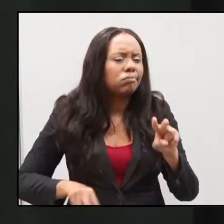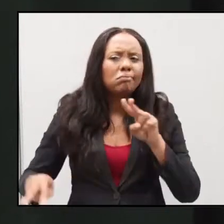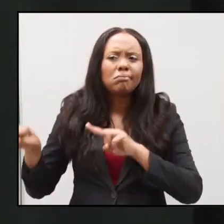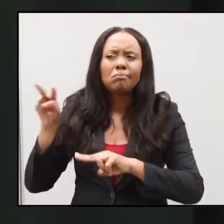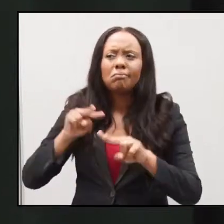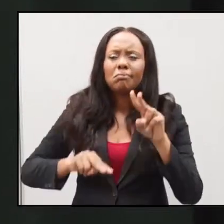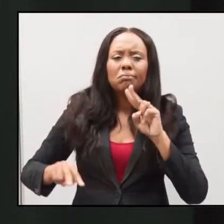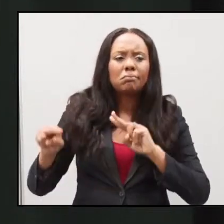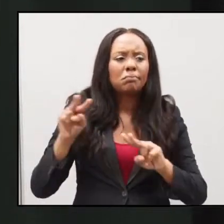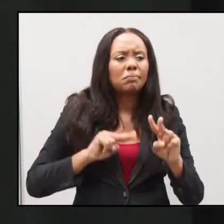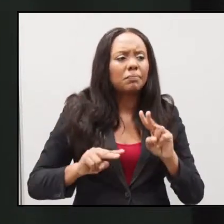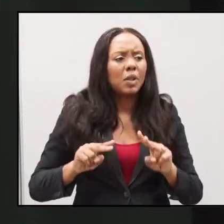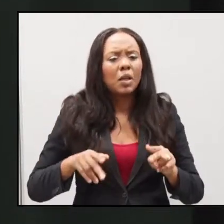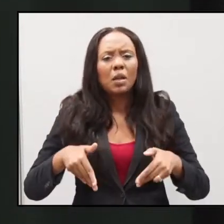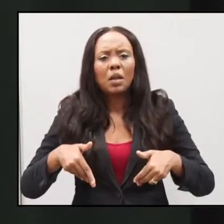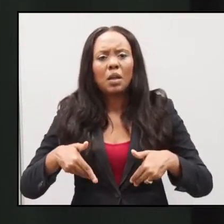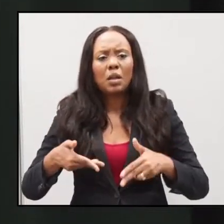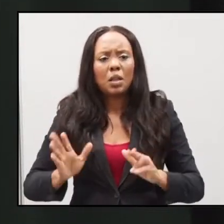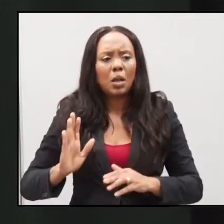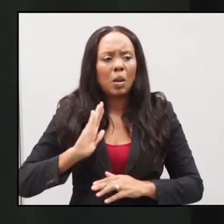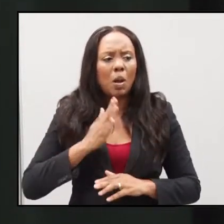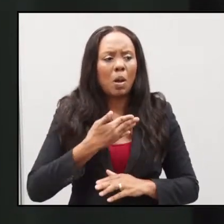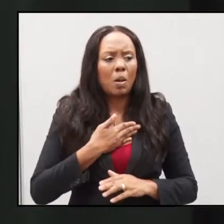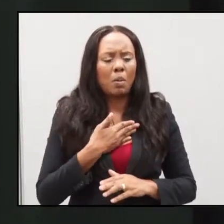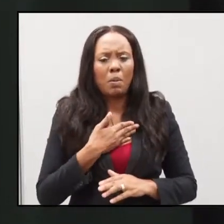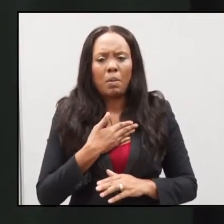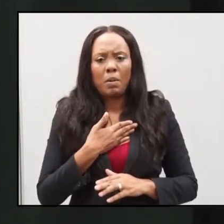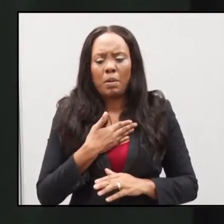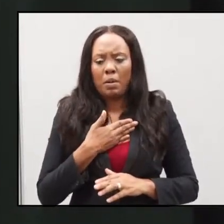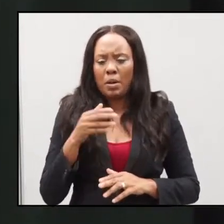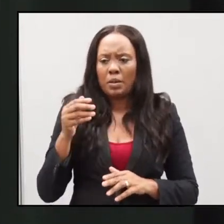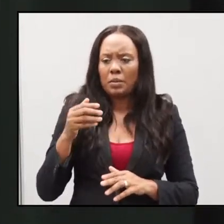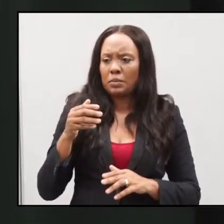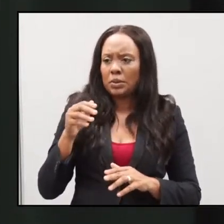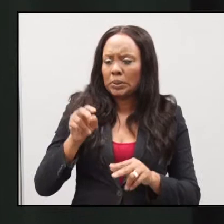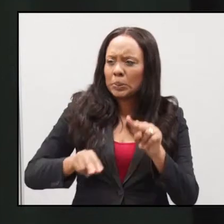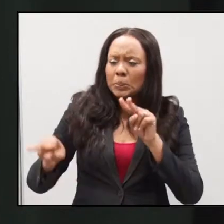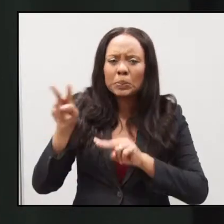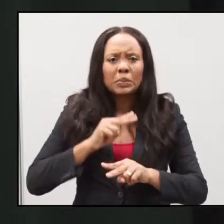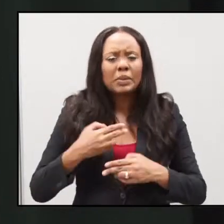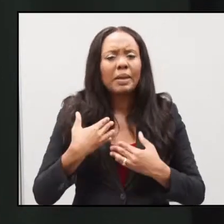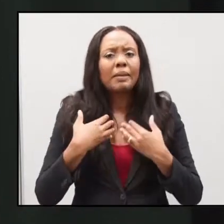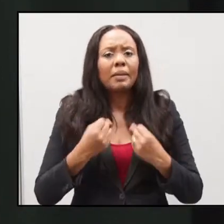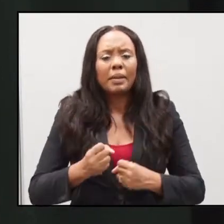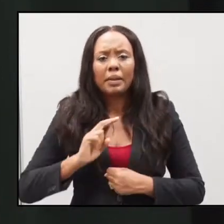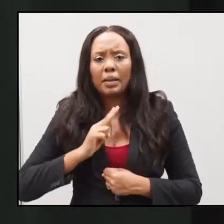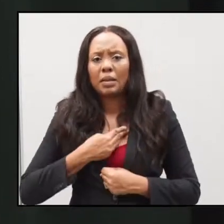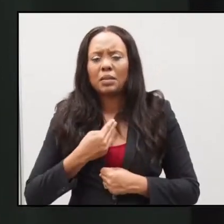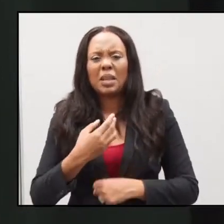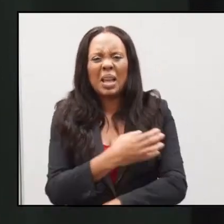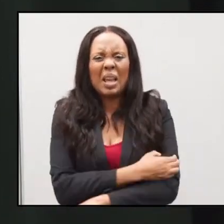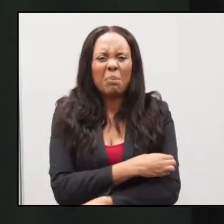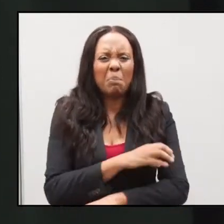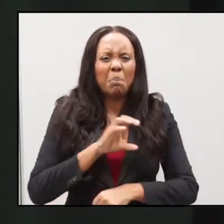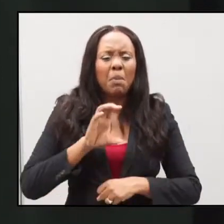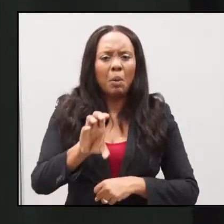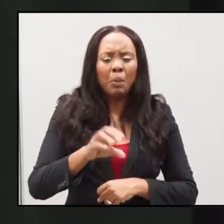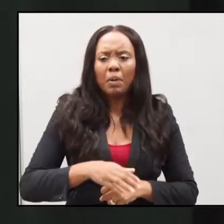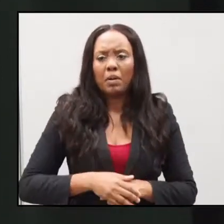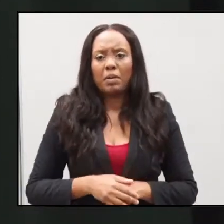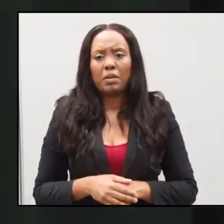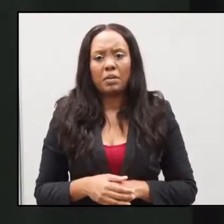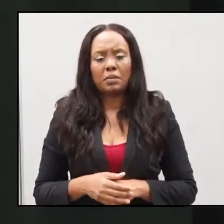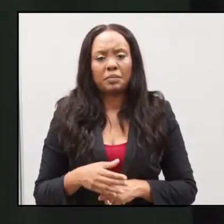it to heal us, allowing it to empower us, allowing it to be able to earn for